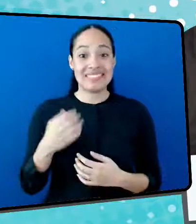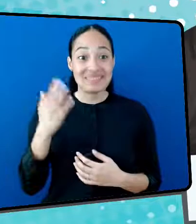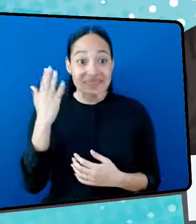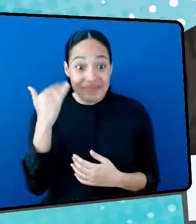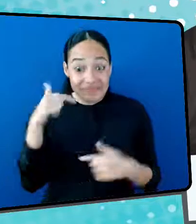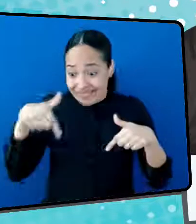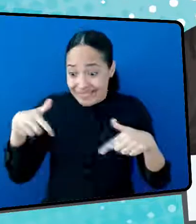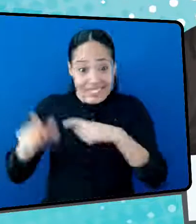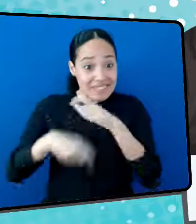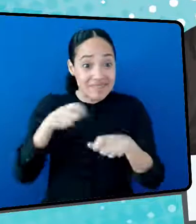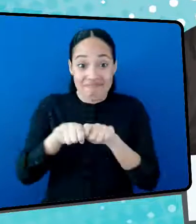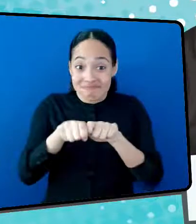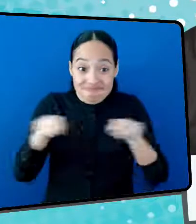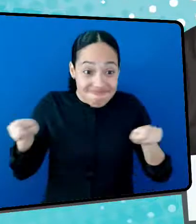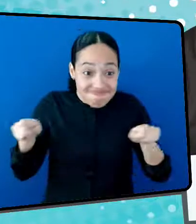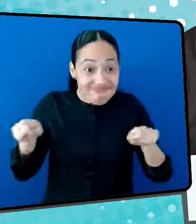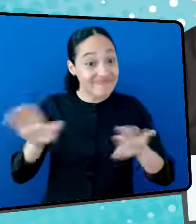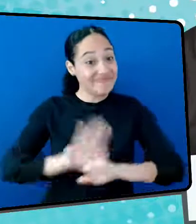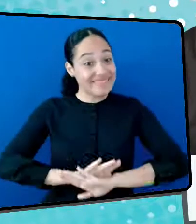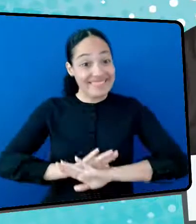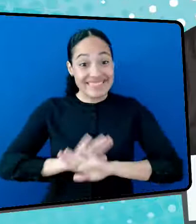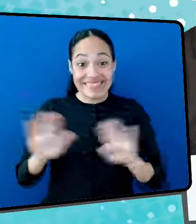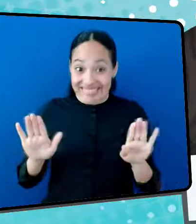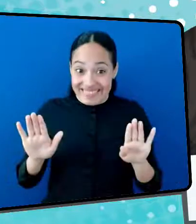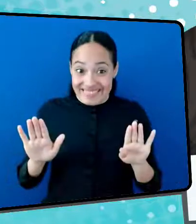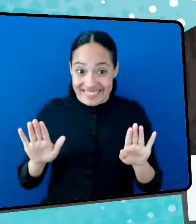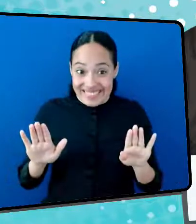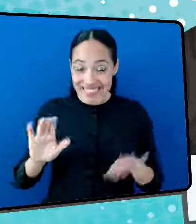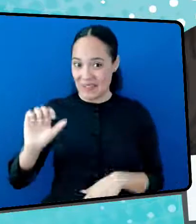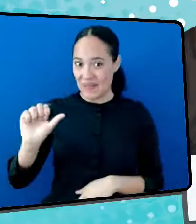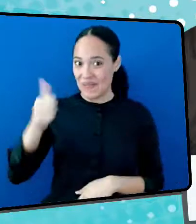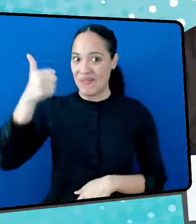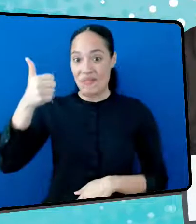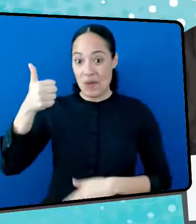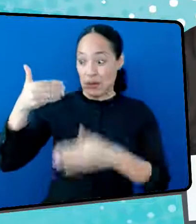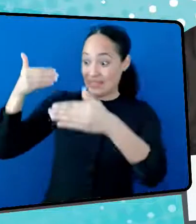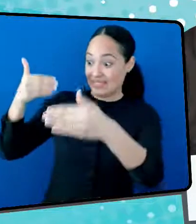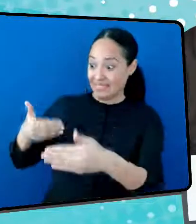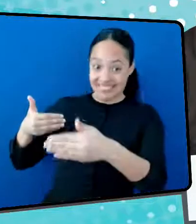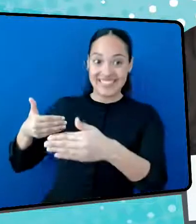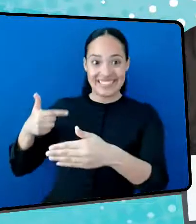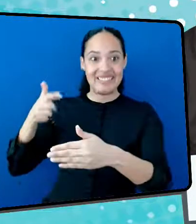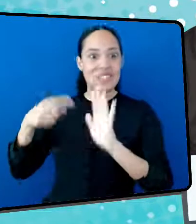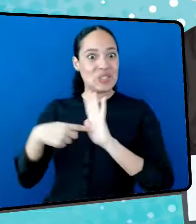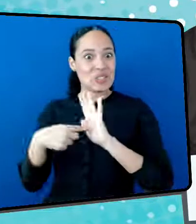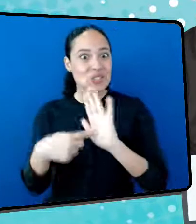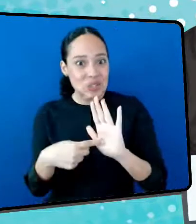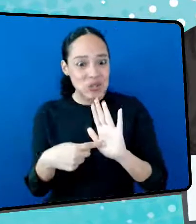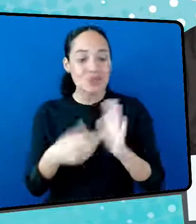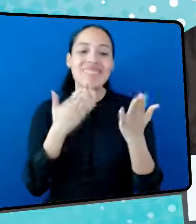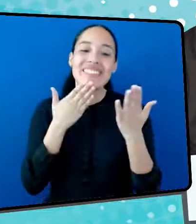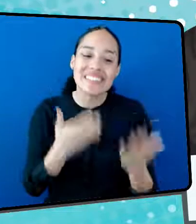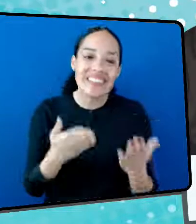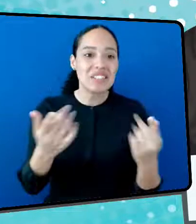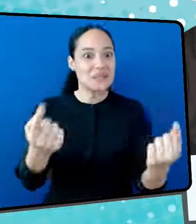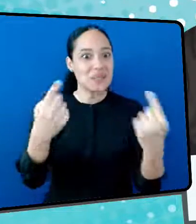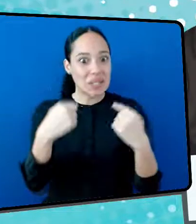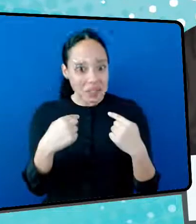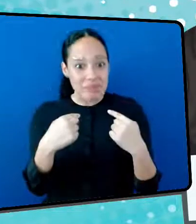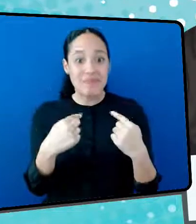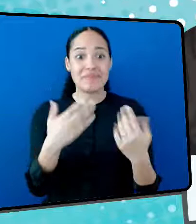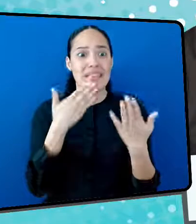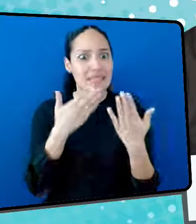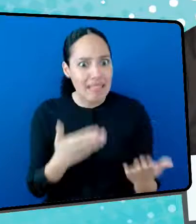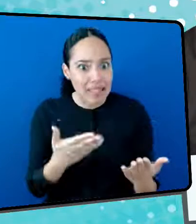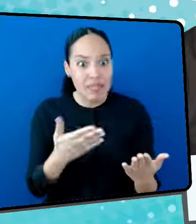up our last show of season 1. Thank you so much for joining us today. Thank you if you've joined us for other parts of our